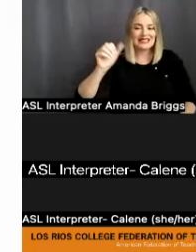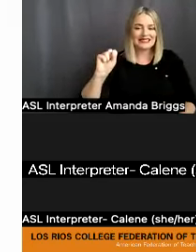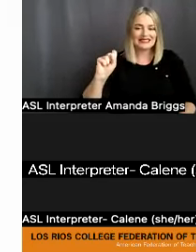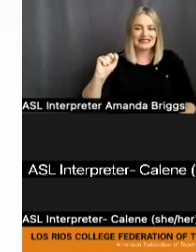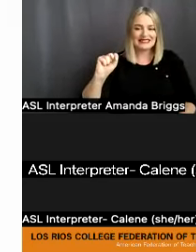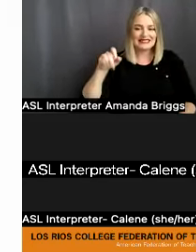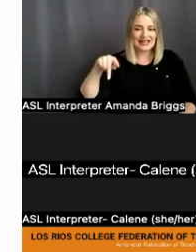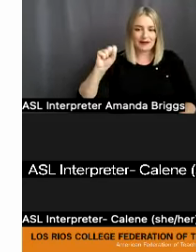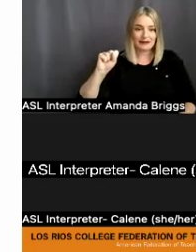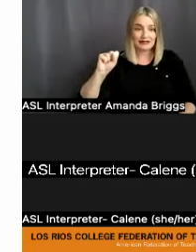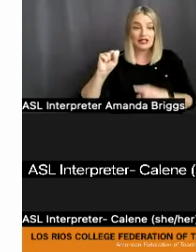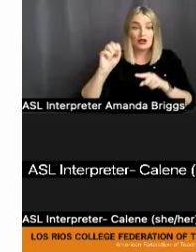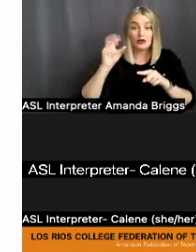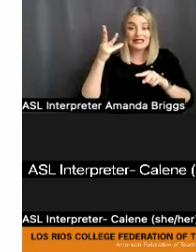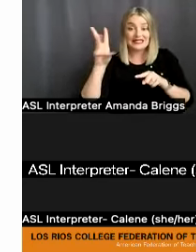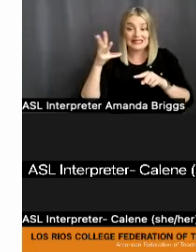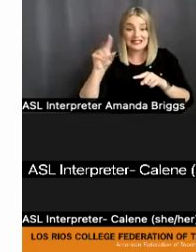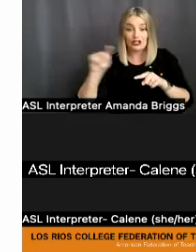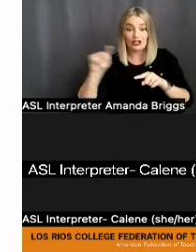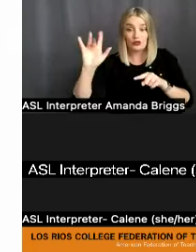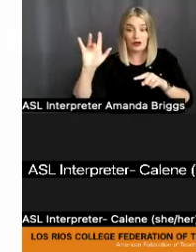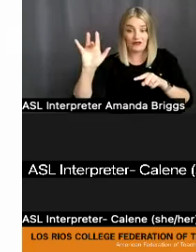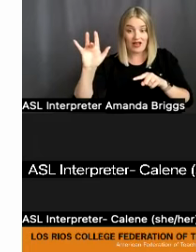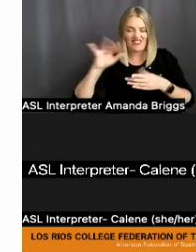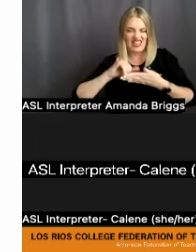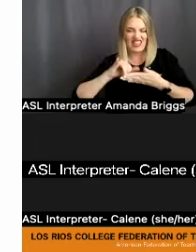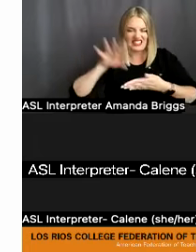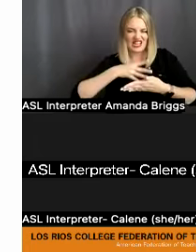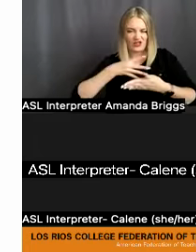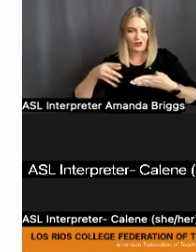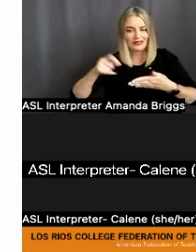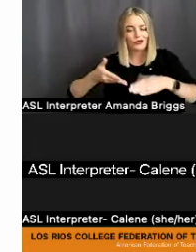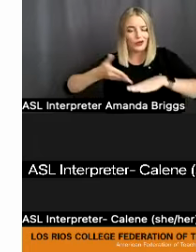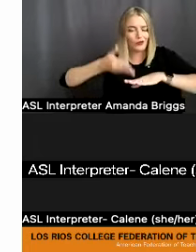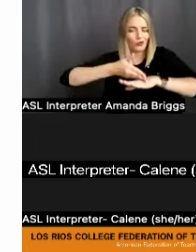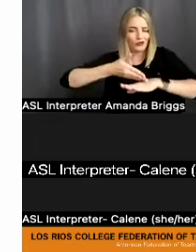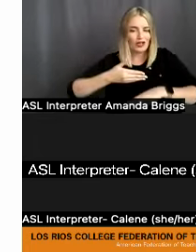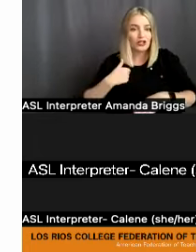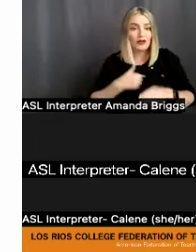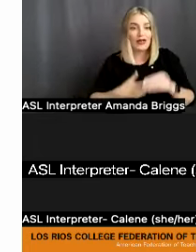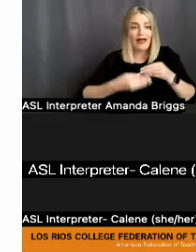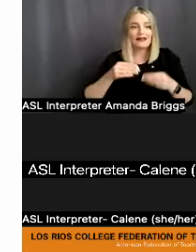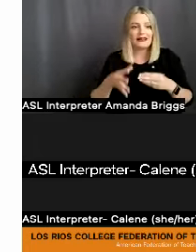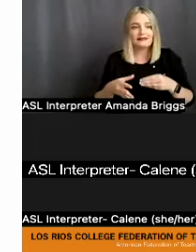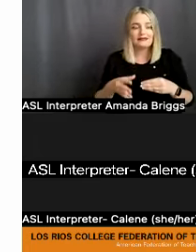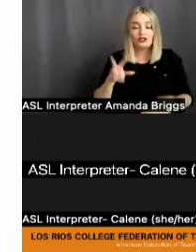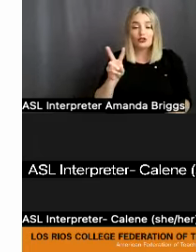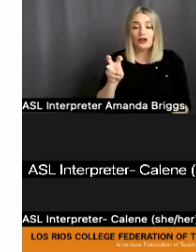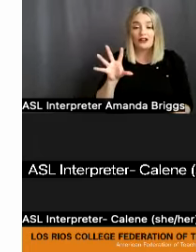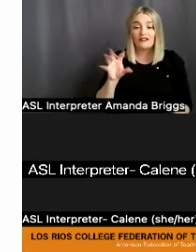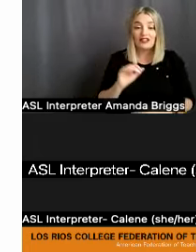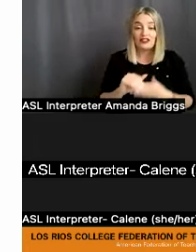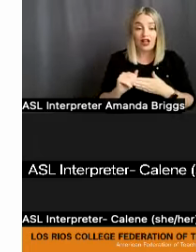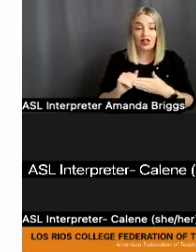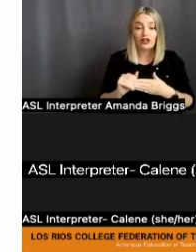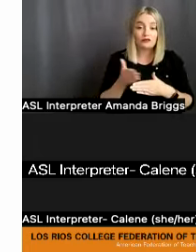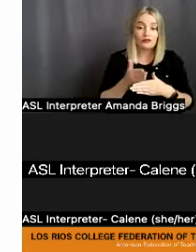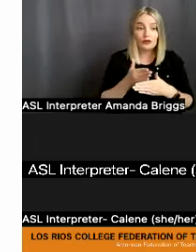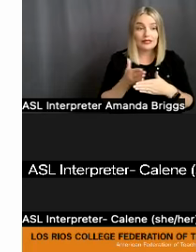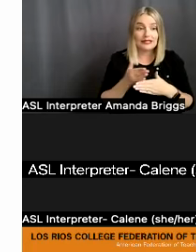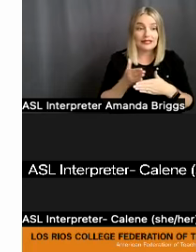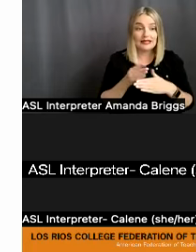Step 16 to 25 of the schedule. And so we added an additional $250 between steps 16 to 24 on